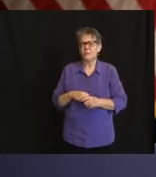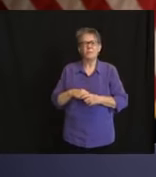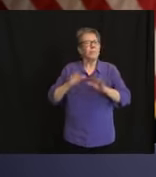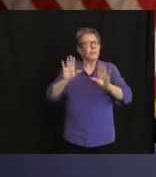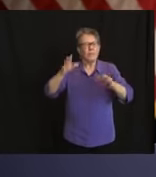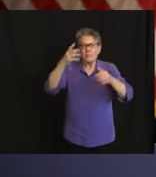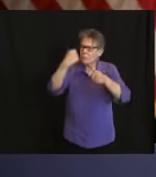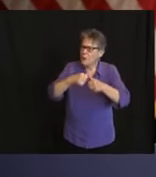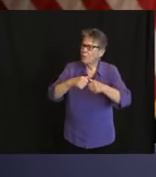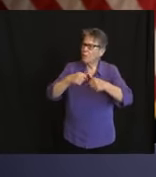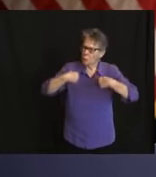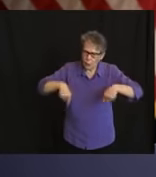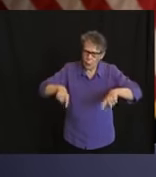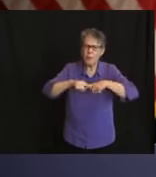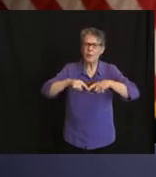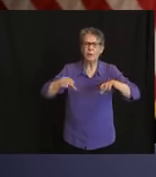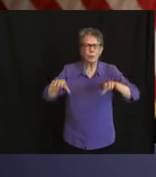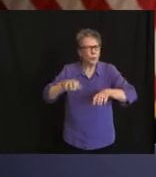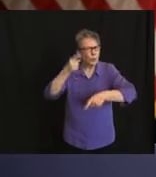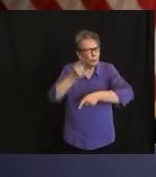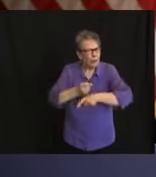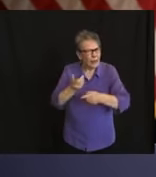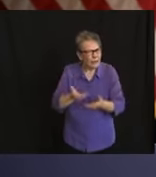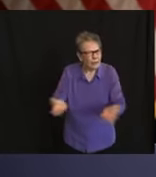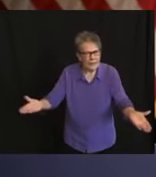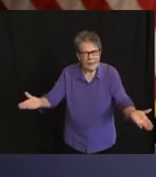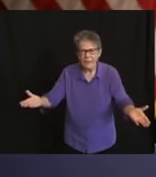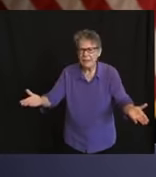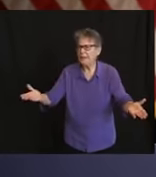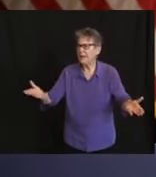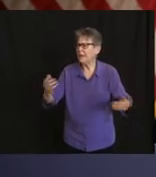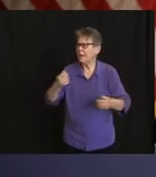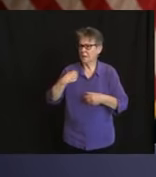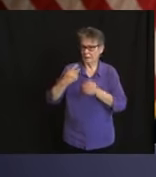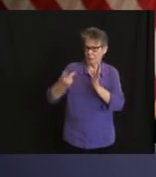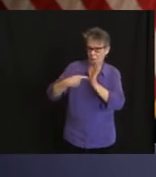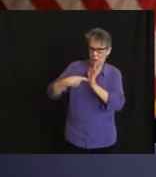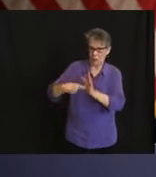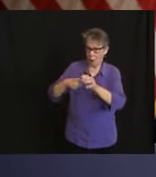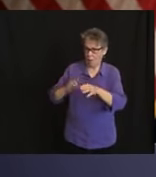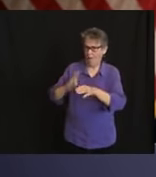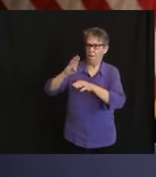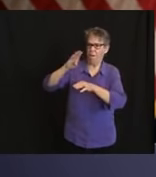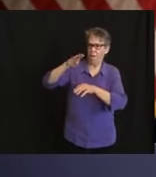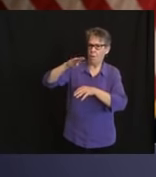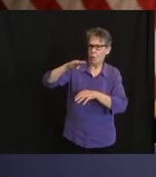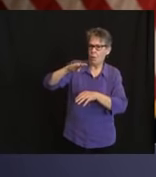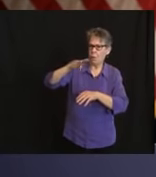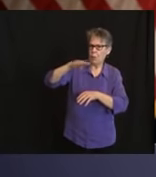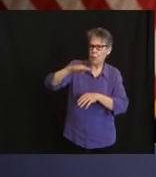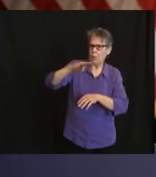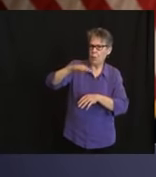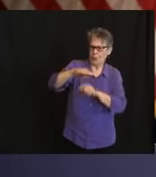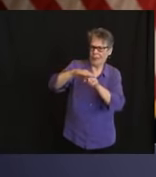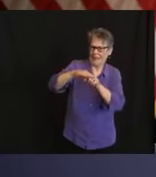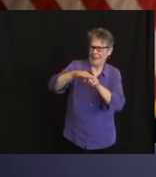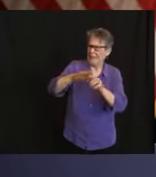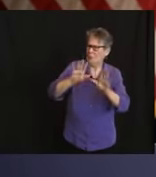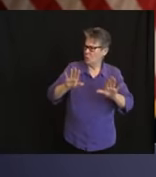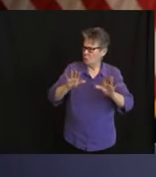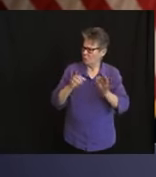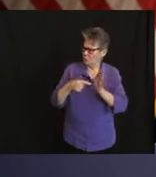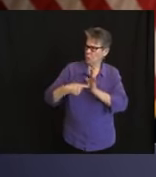Everything overwhelmingly tells us that. But with the same level of conviction, I can say, and Judy will correct me if she disagrees, and I know she won't,